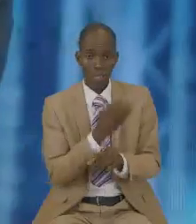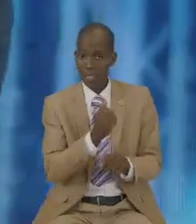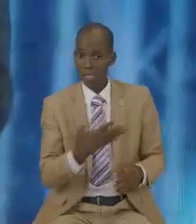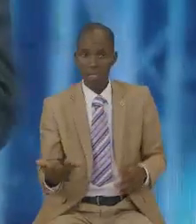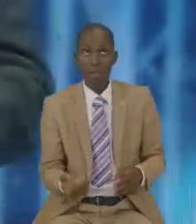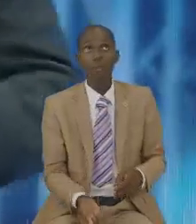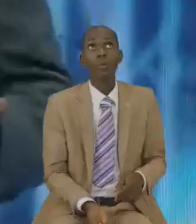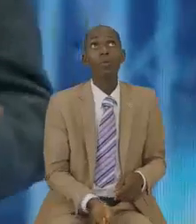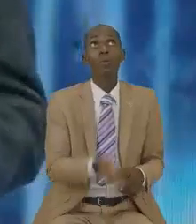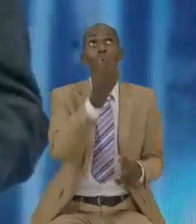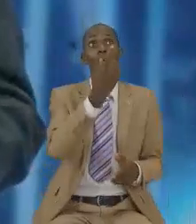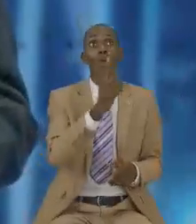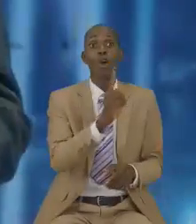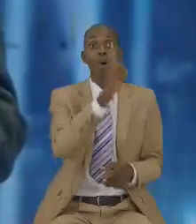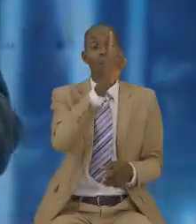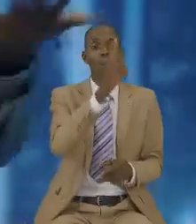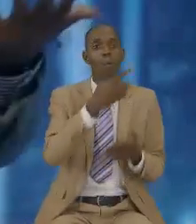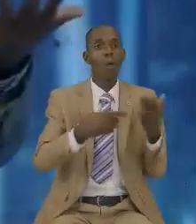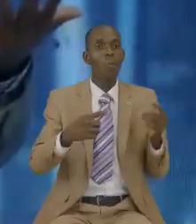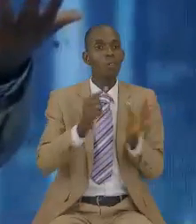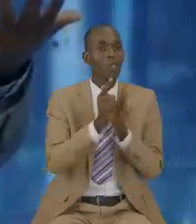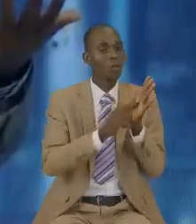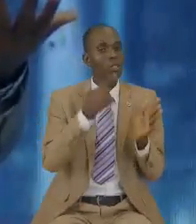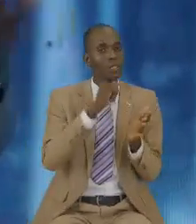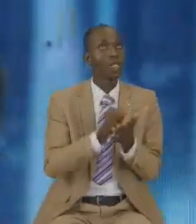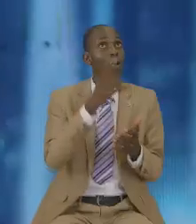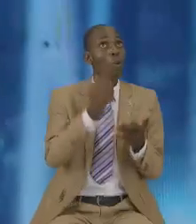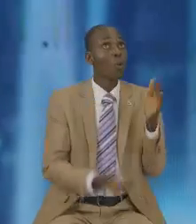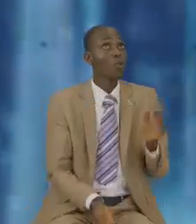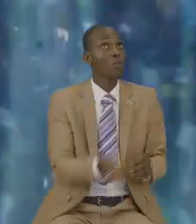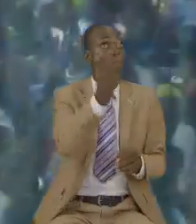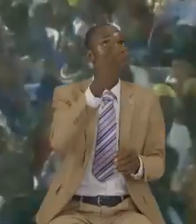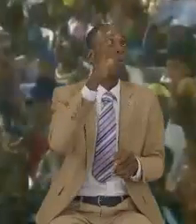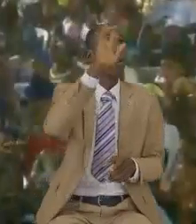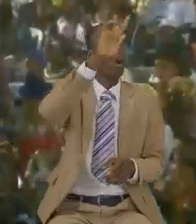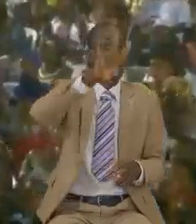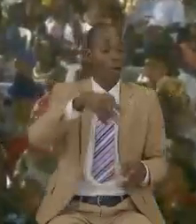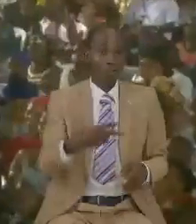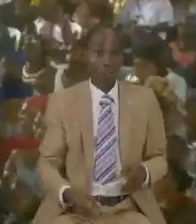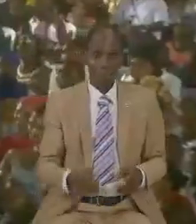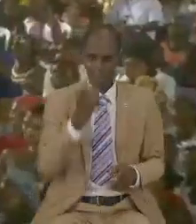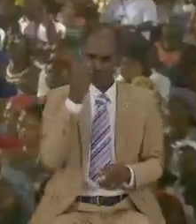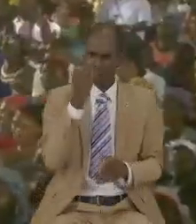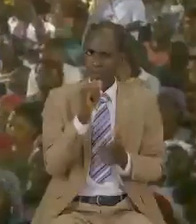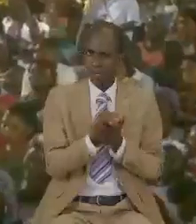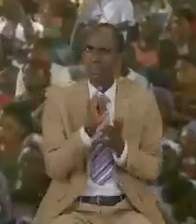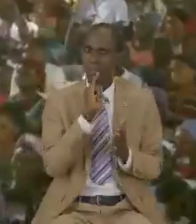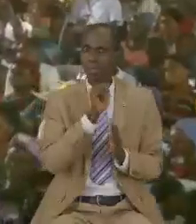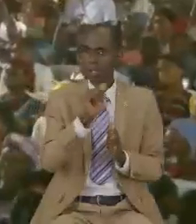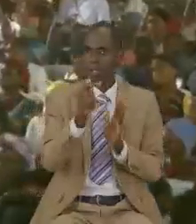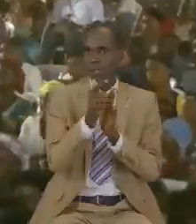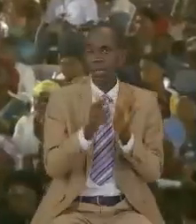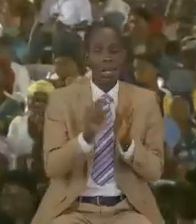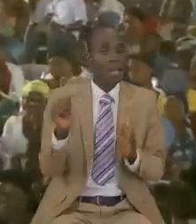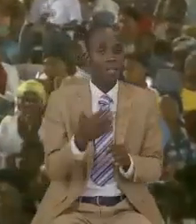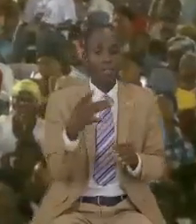will bring that thing down. You understand? I said, you understand? Anything you throw